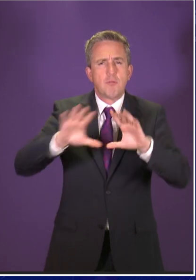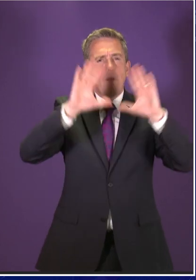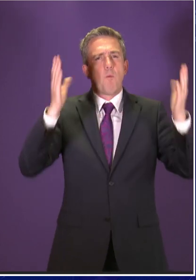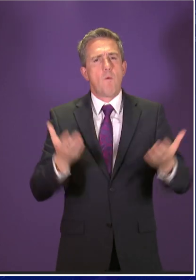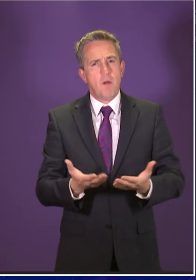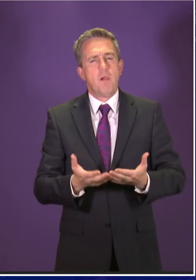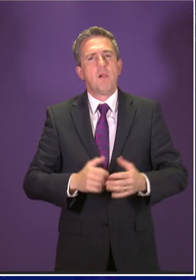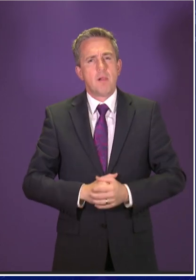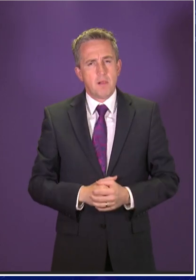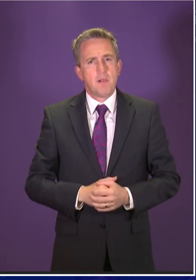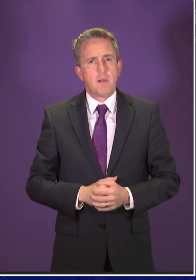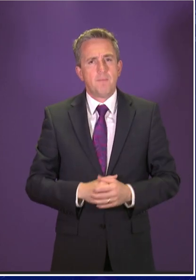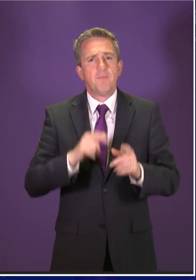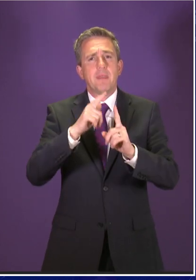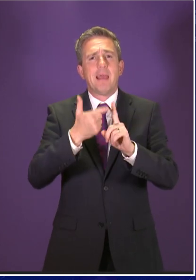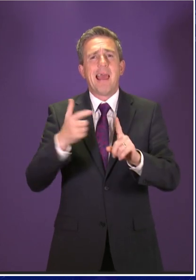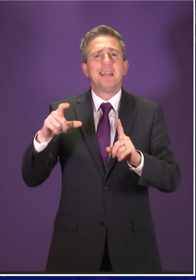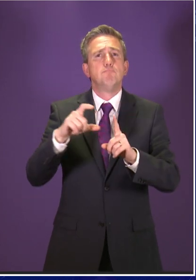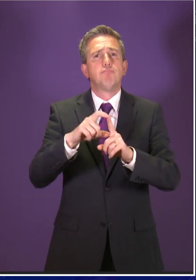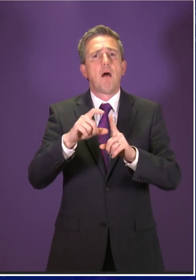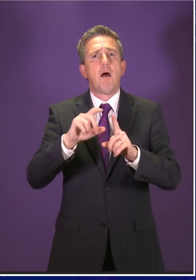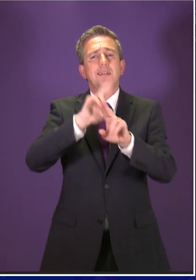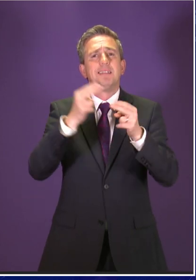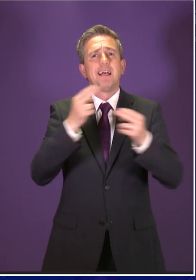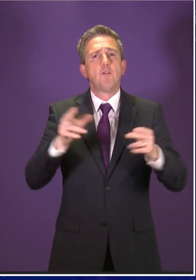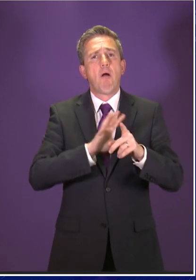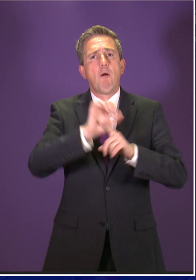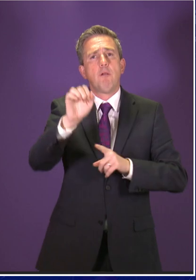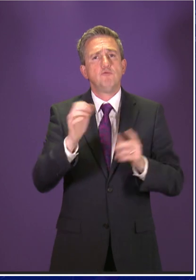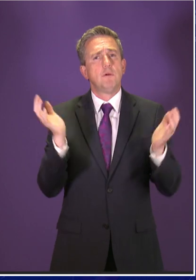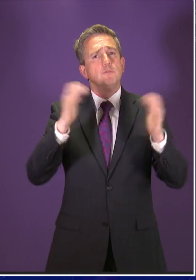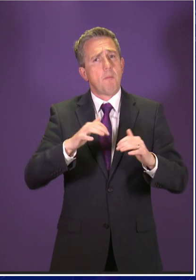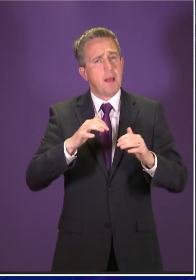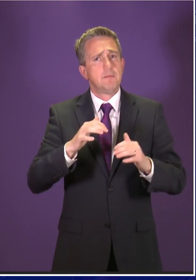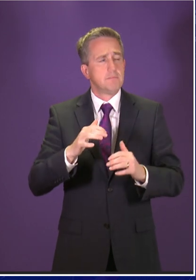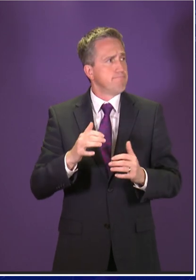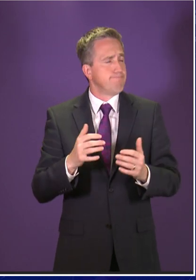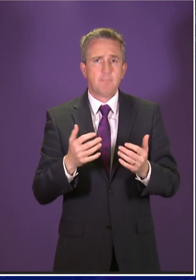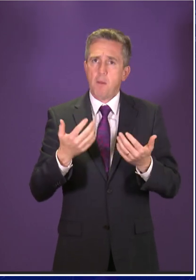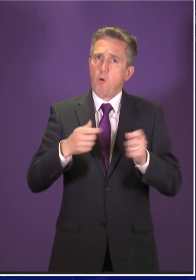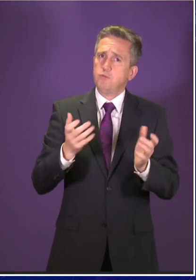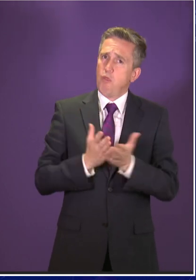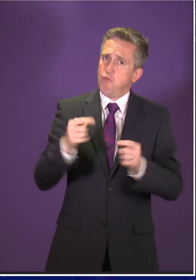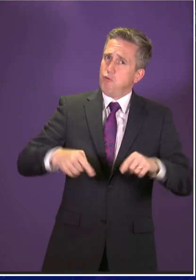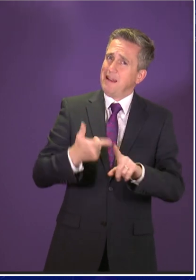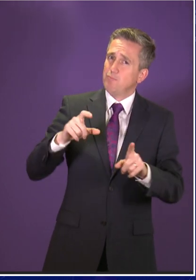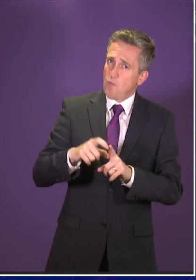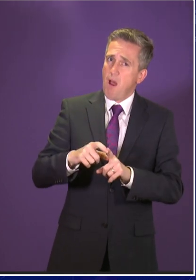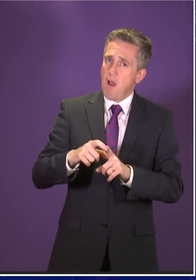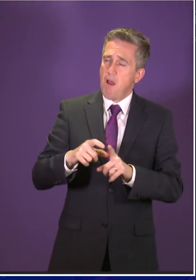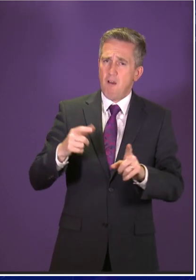create. The Edinburgh International Culture Summit is hosted by a city in which for 71 years,